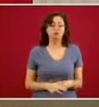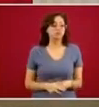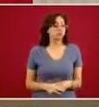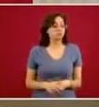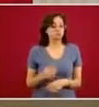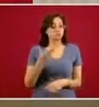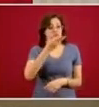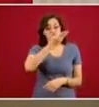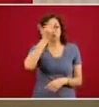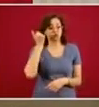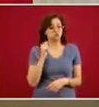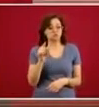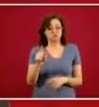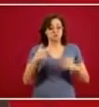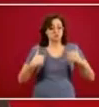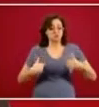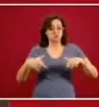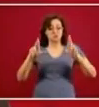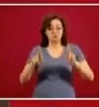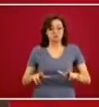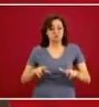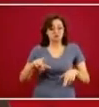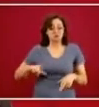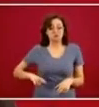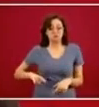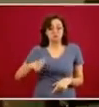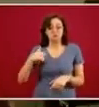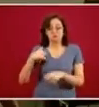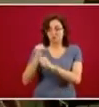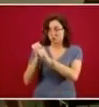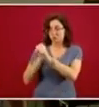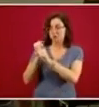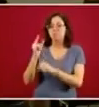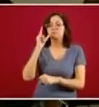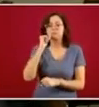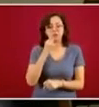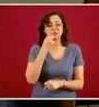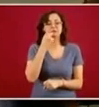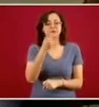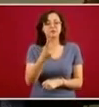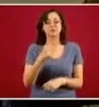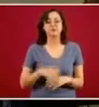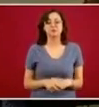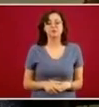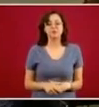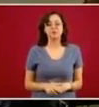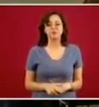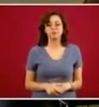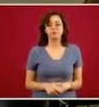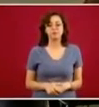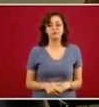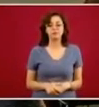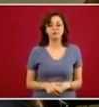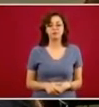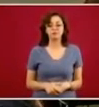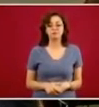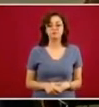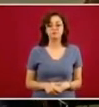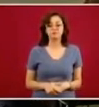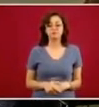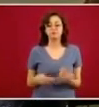Talking about the delegate you were talking about, I'm not informed about the situation, but I will ask about it and we can talk about it tomorrow.